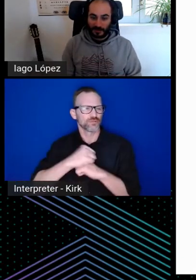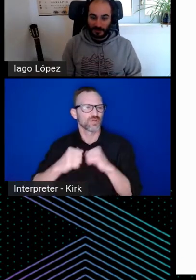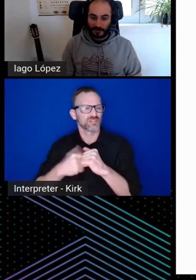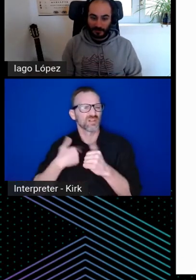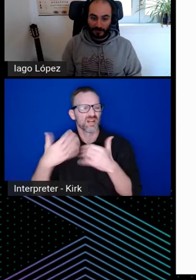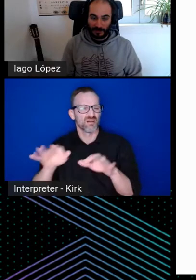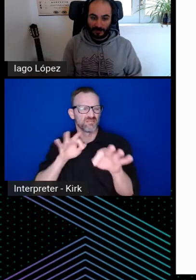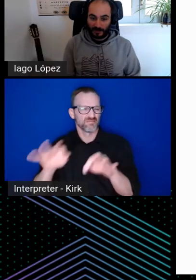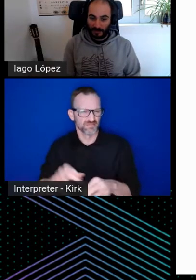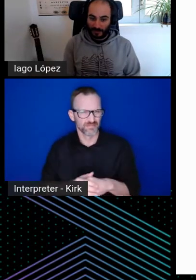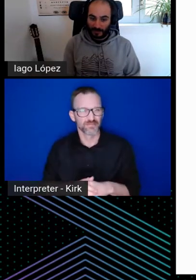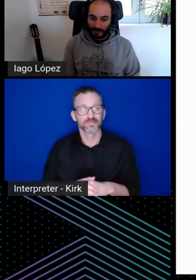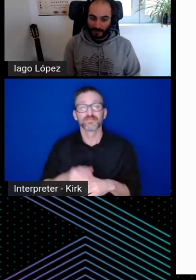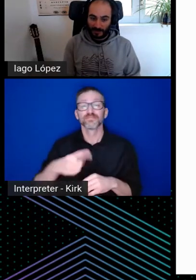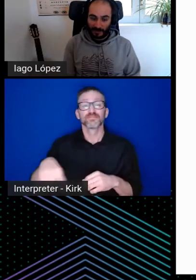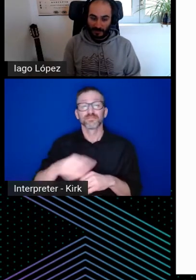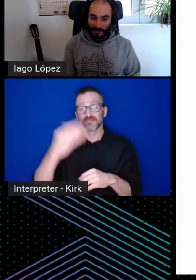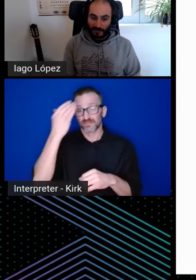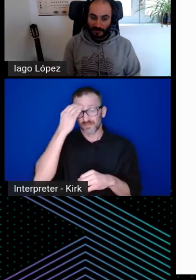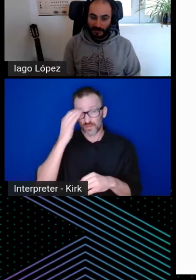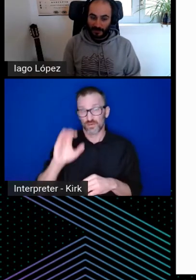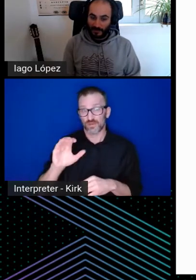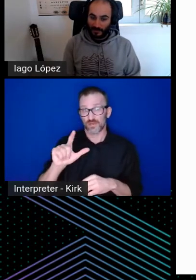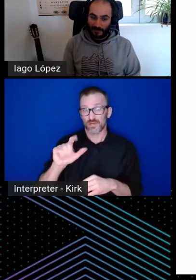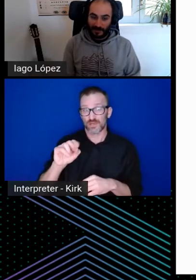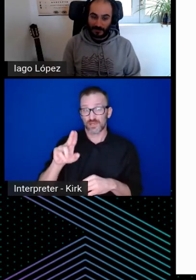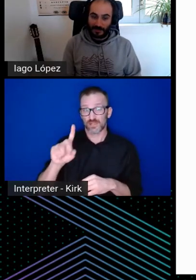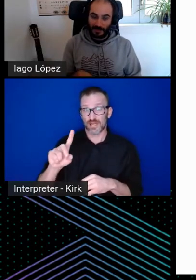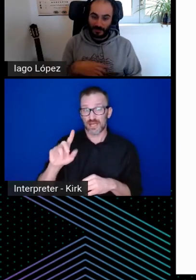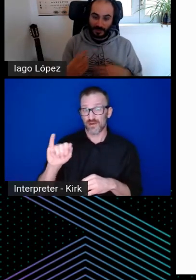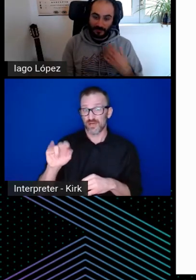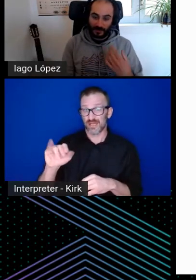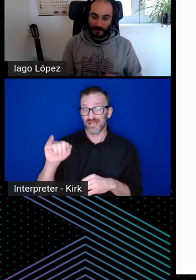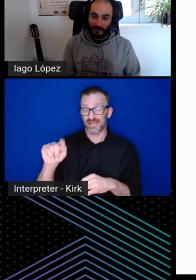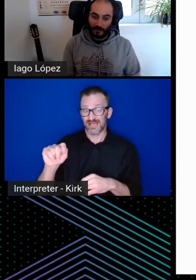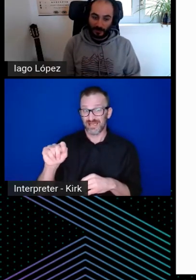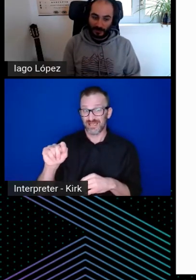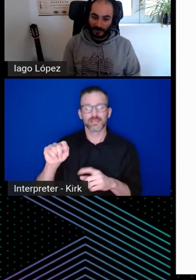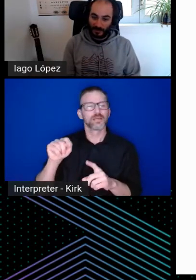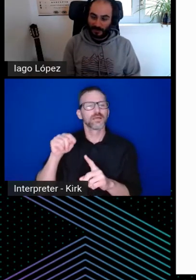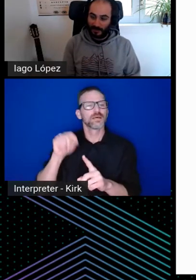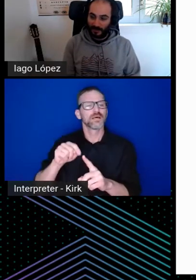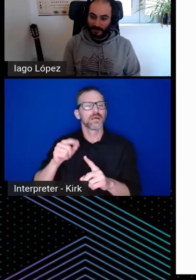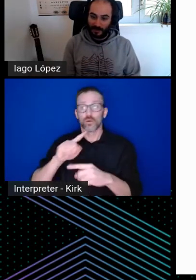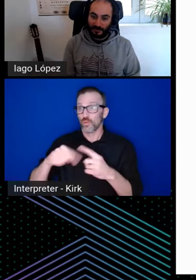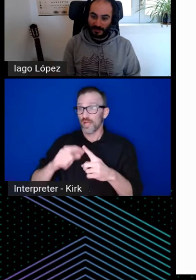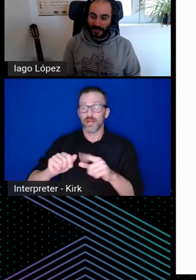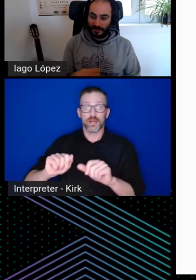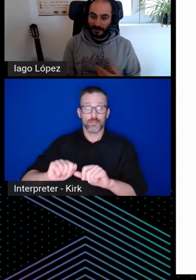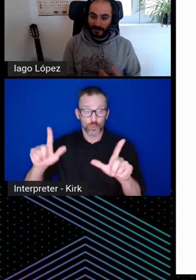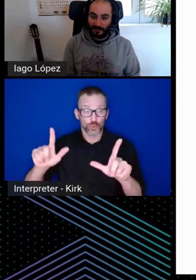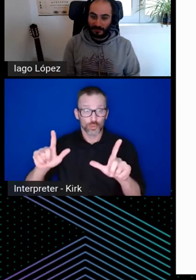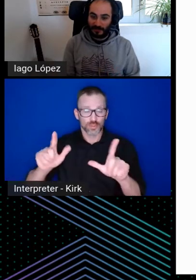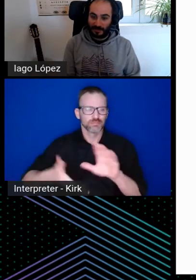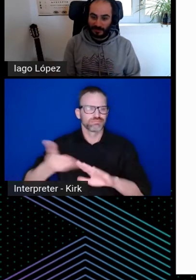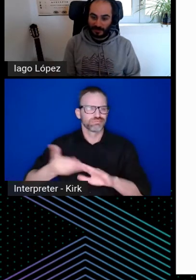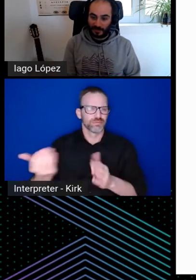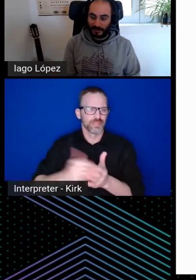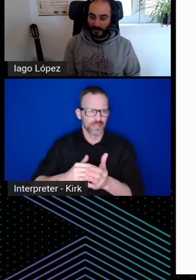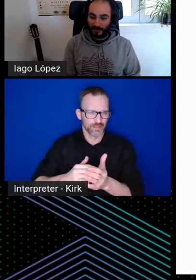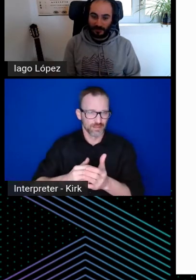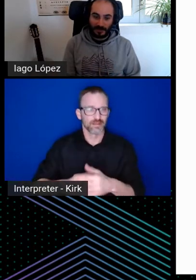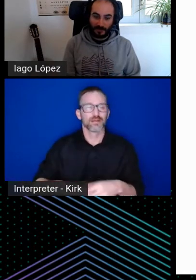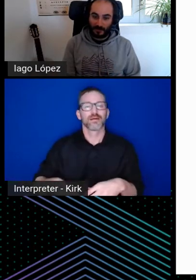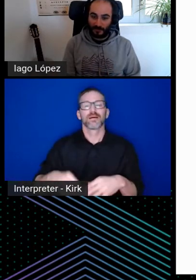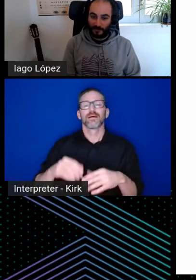which you might be familiar with. And Cloud Init is something that runs on every boot. and it runs after the init ramfs, so